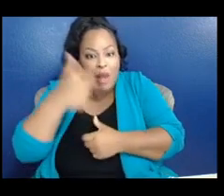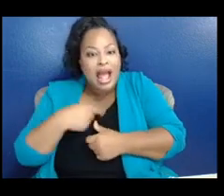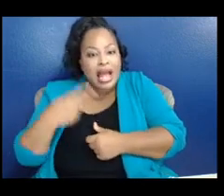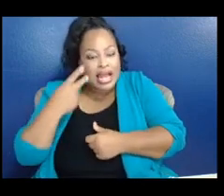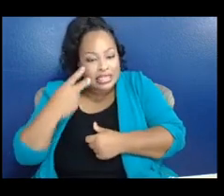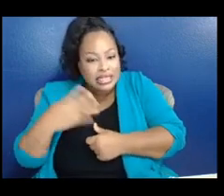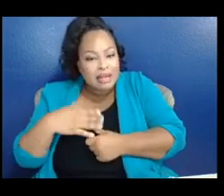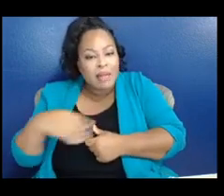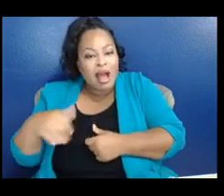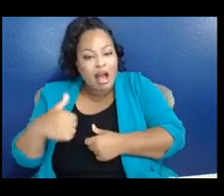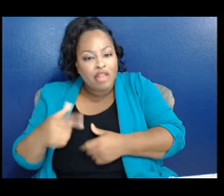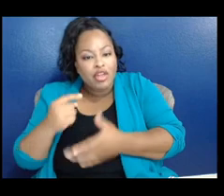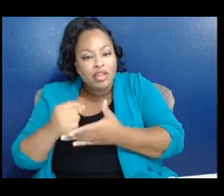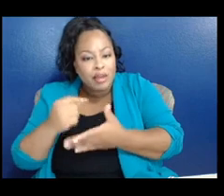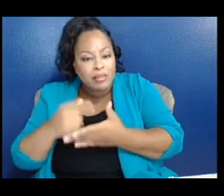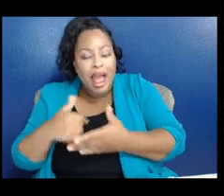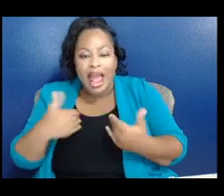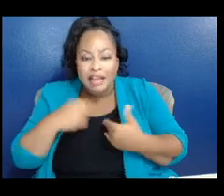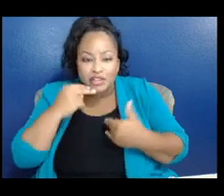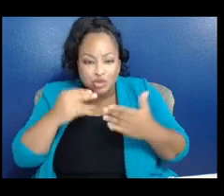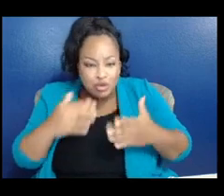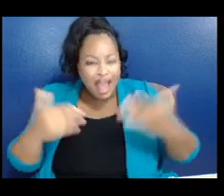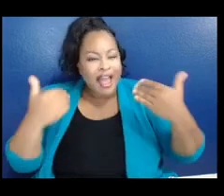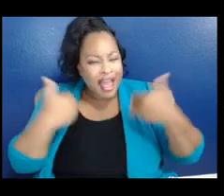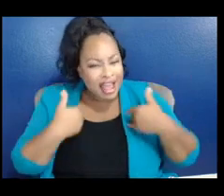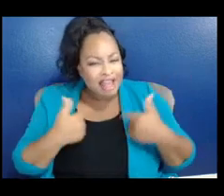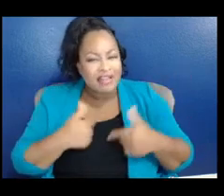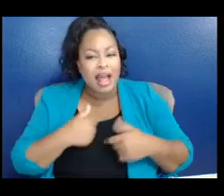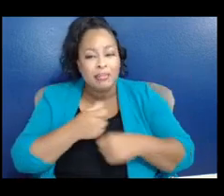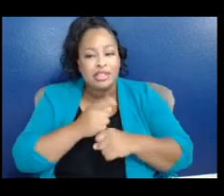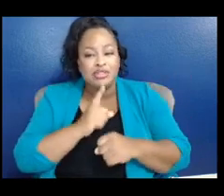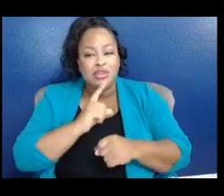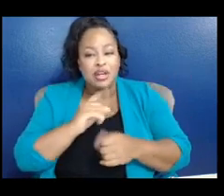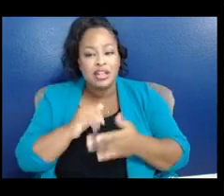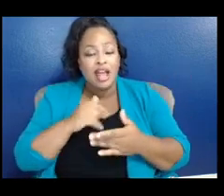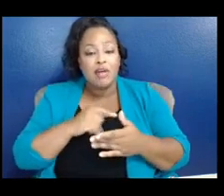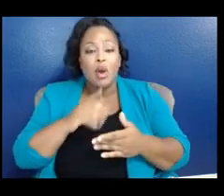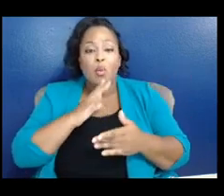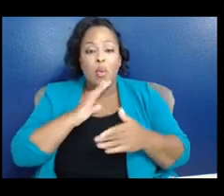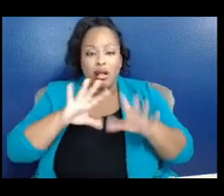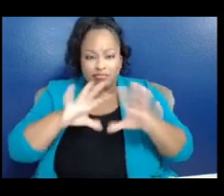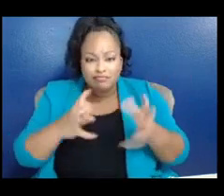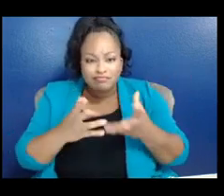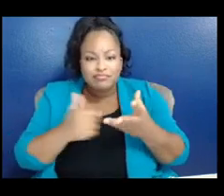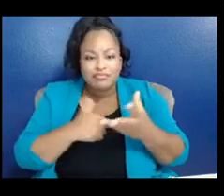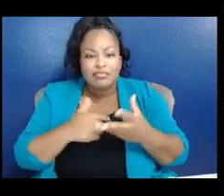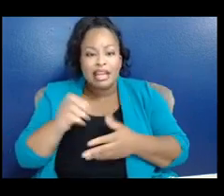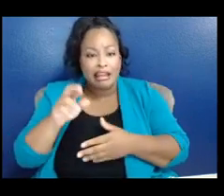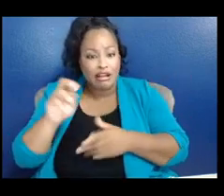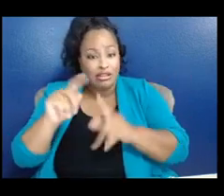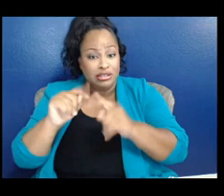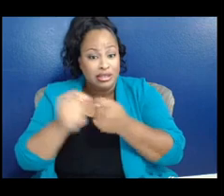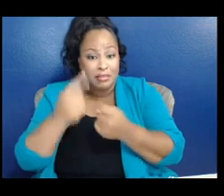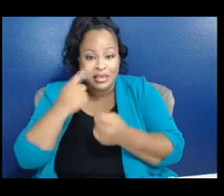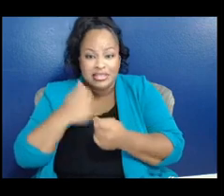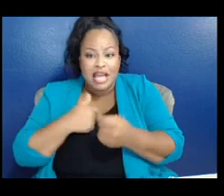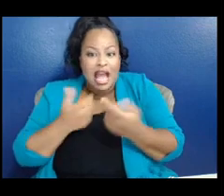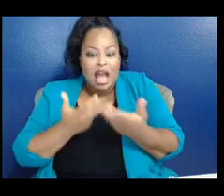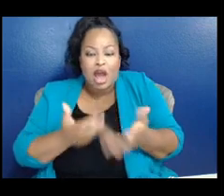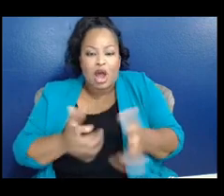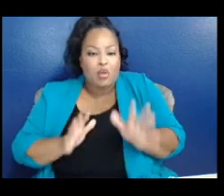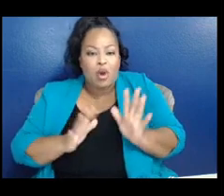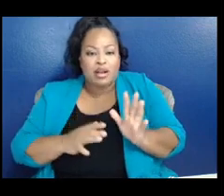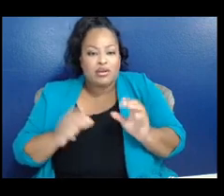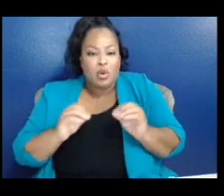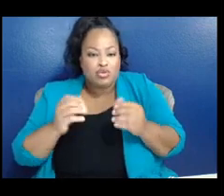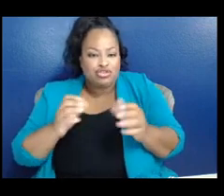floor therapy. I have a nutritionist. You know, I do make sure that I have a well-rounded care team because I just don't want to leave anything up to